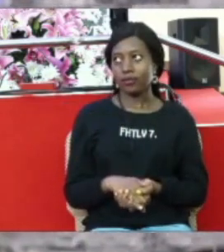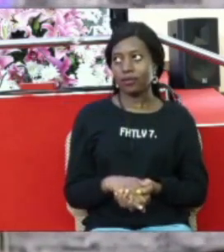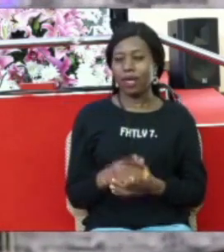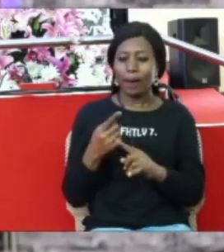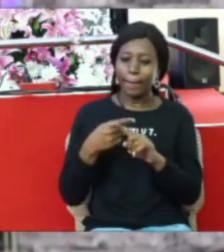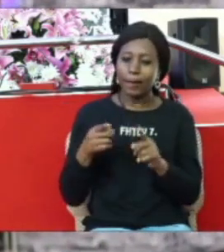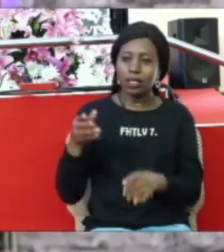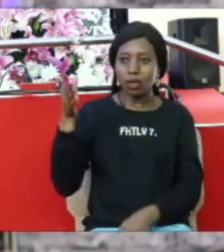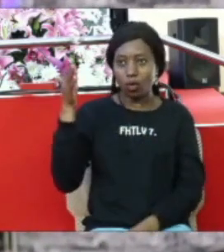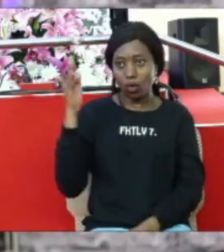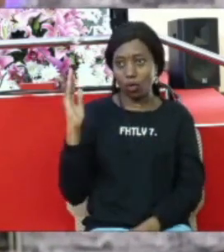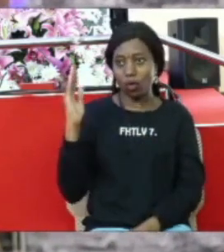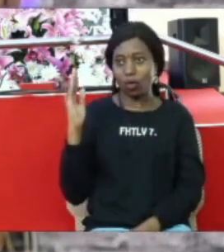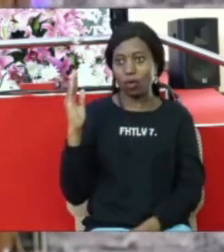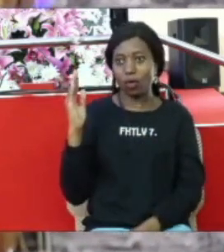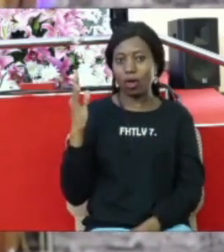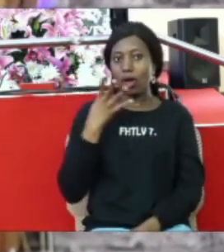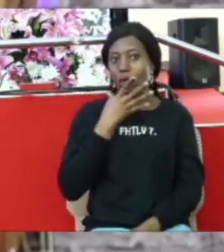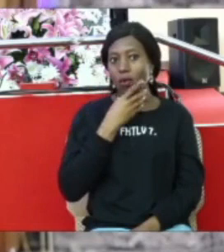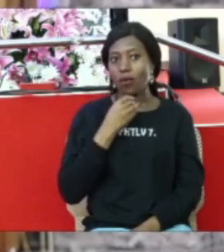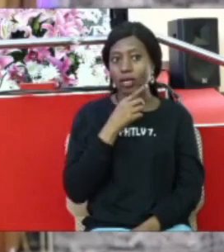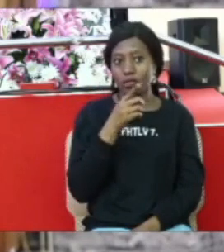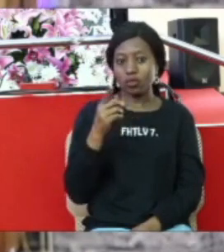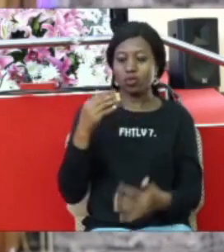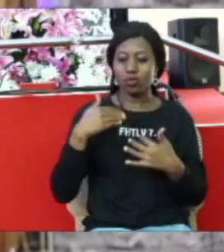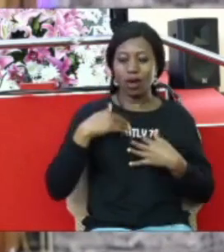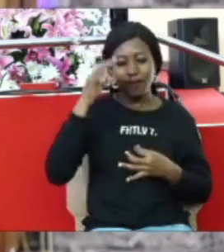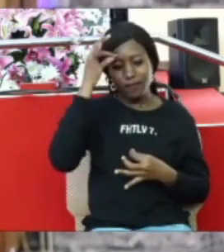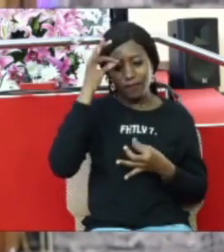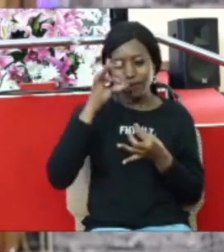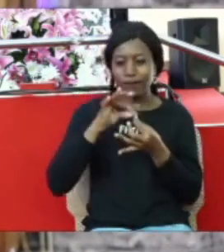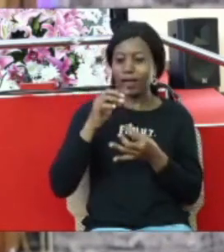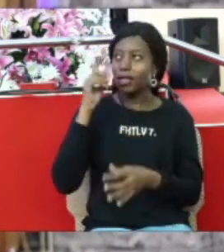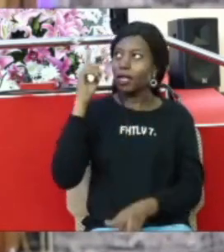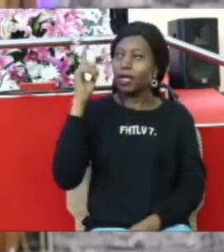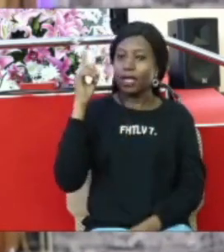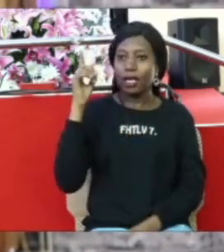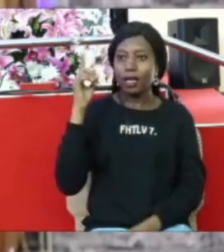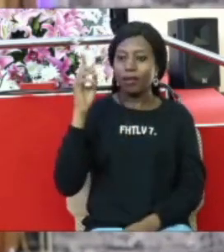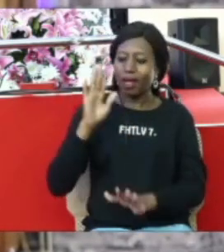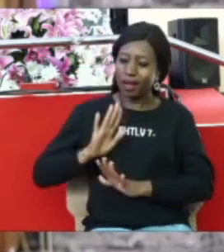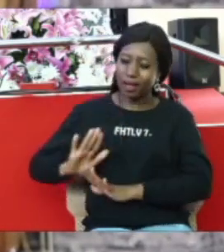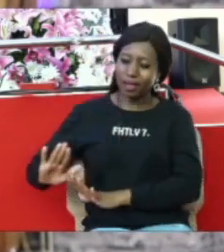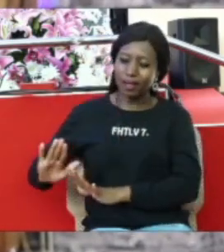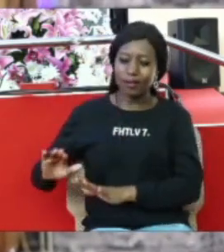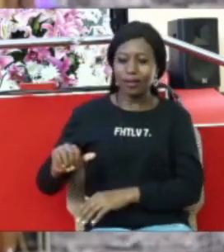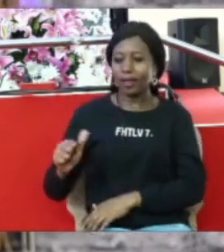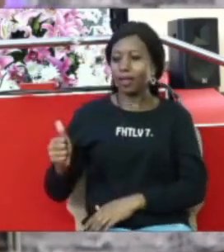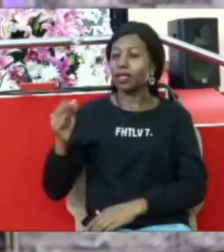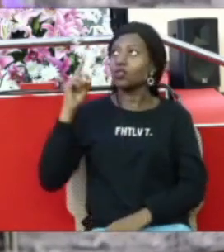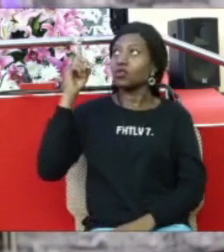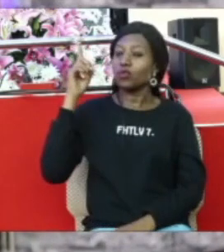God, all what God wants me to have today is to have faith in him and leave the rest to him.